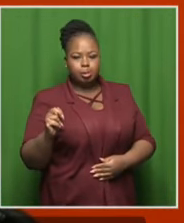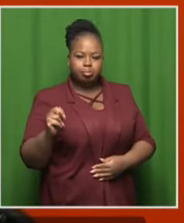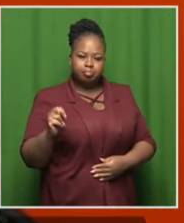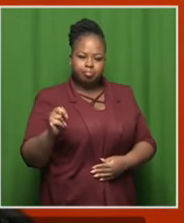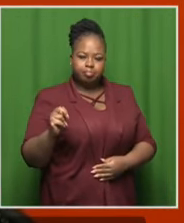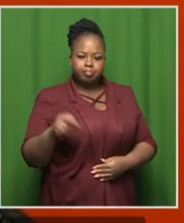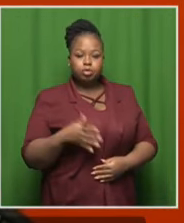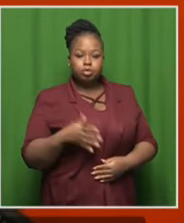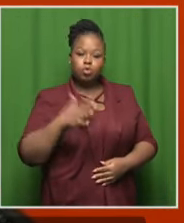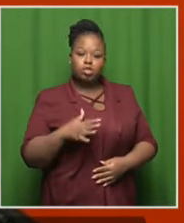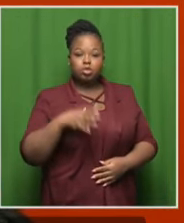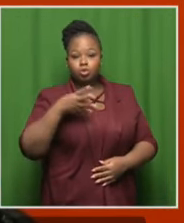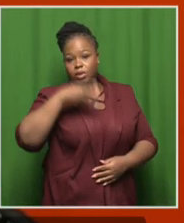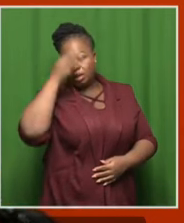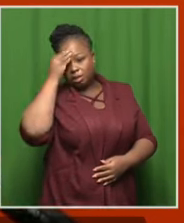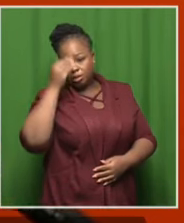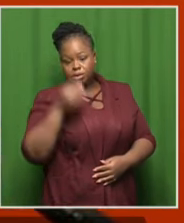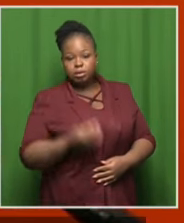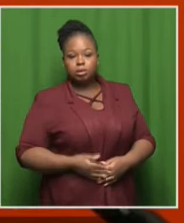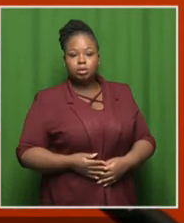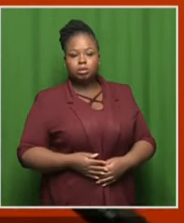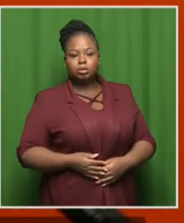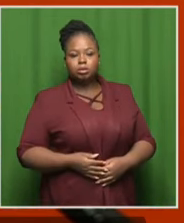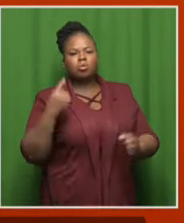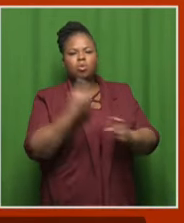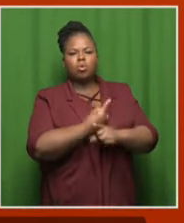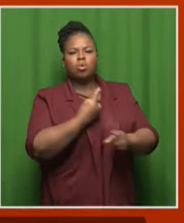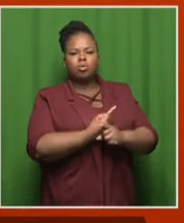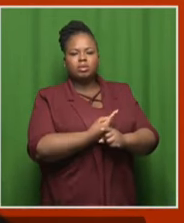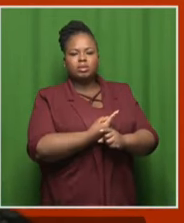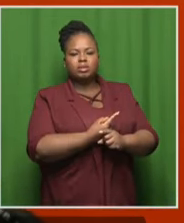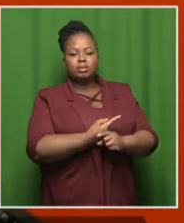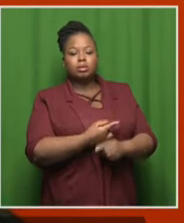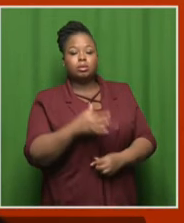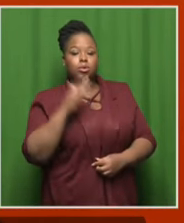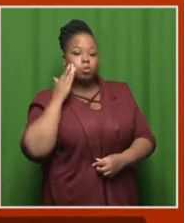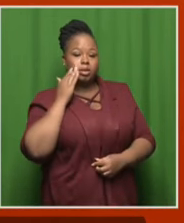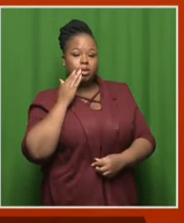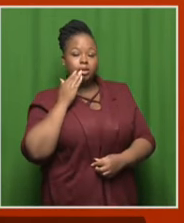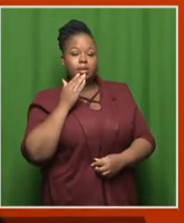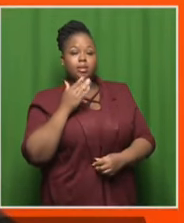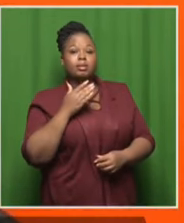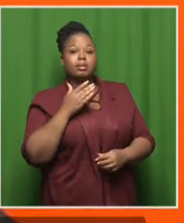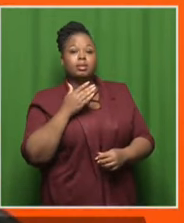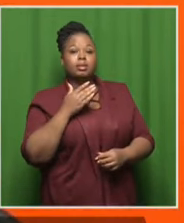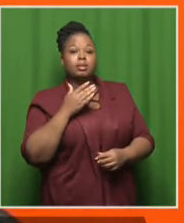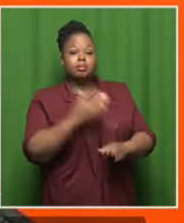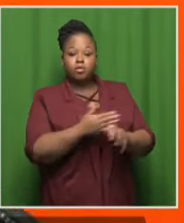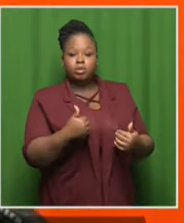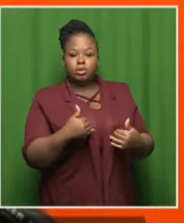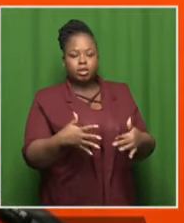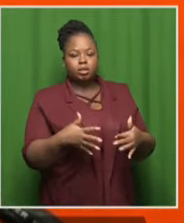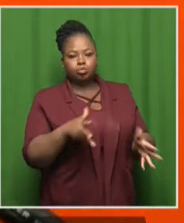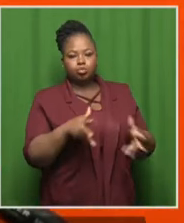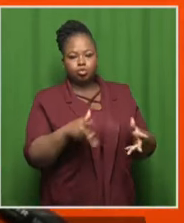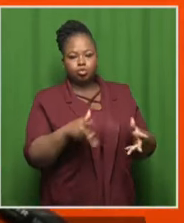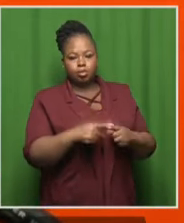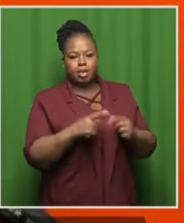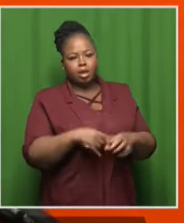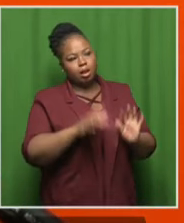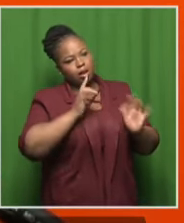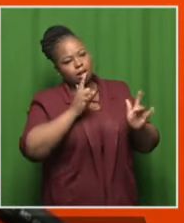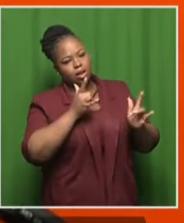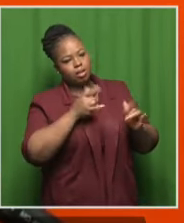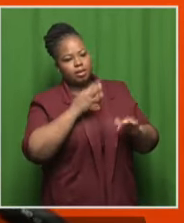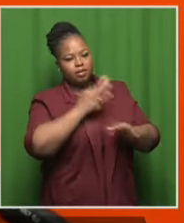He wanted to learn. You could see every time when we... Even before he started playing soccer, he used to go watch his father playing soccer, his